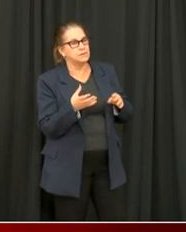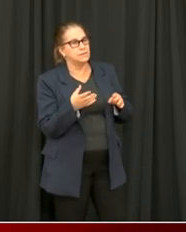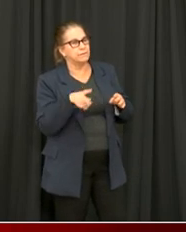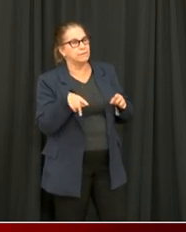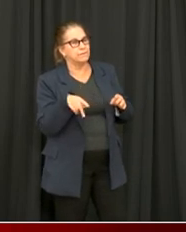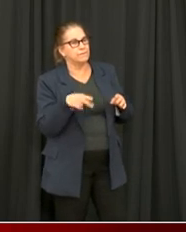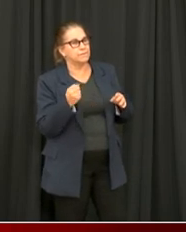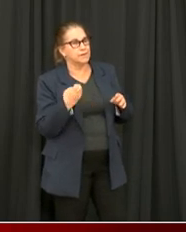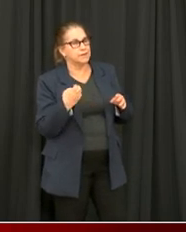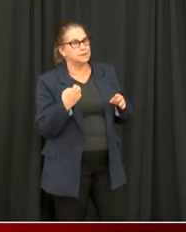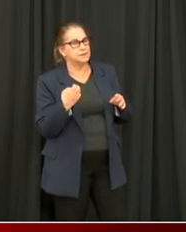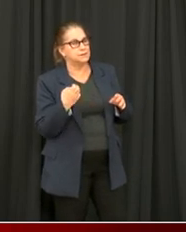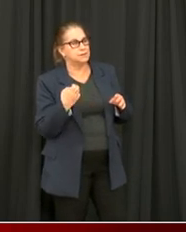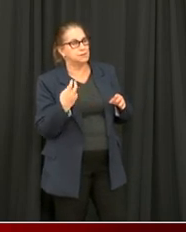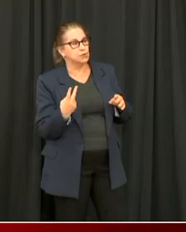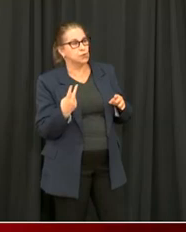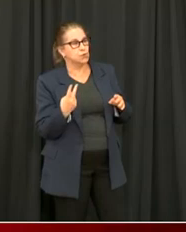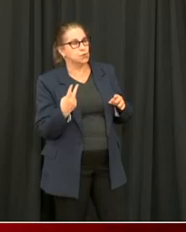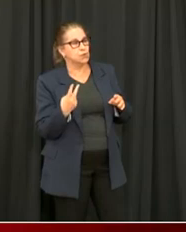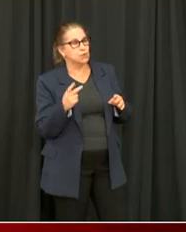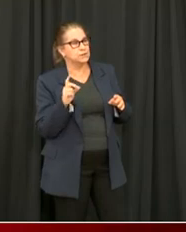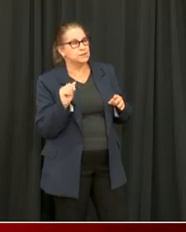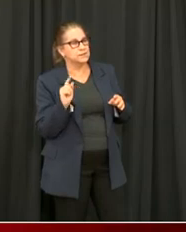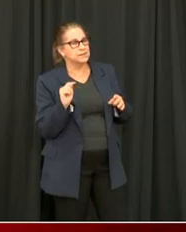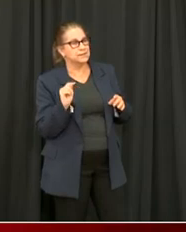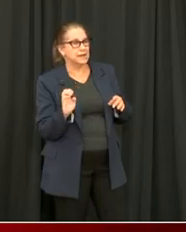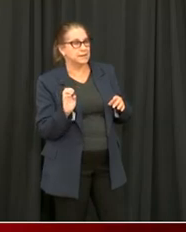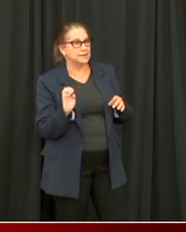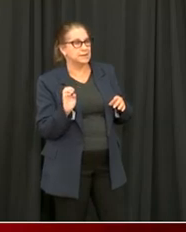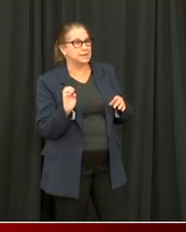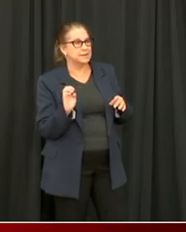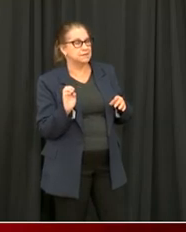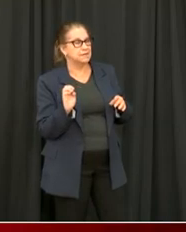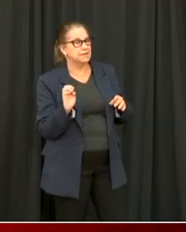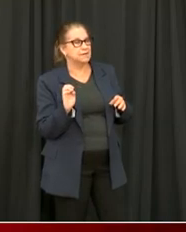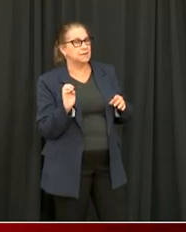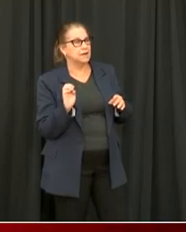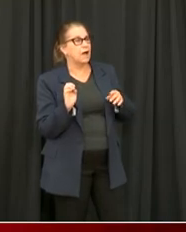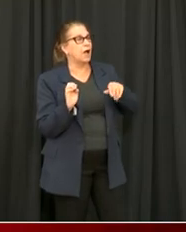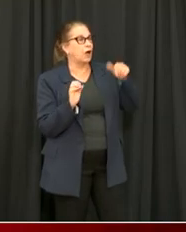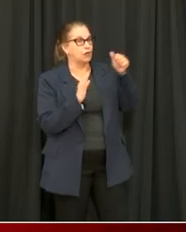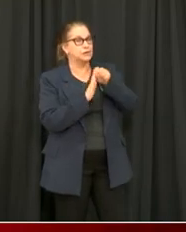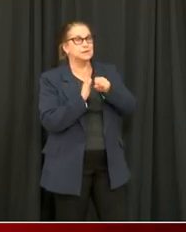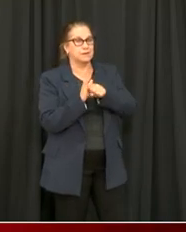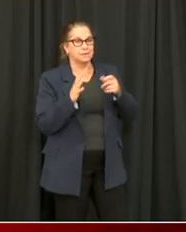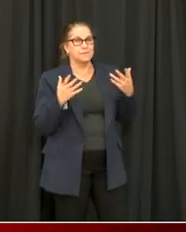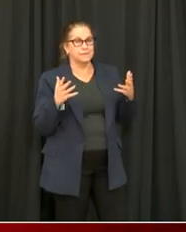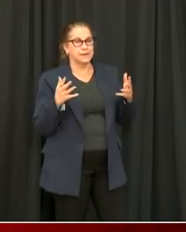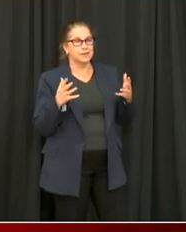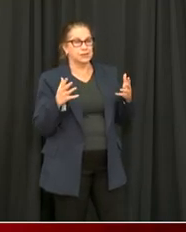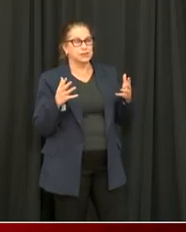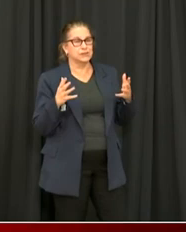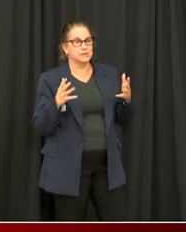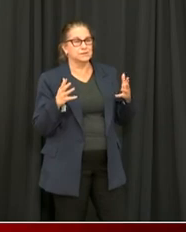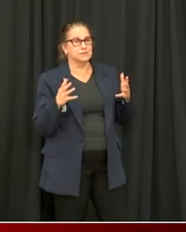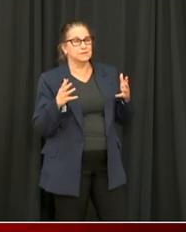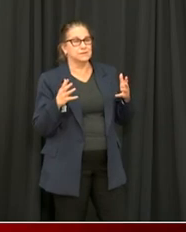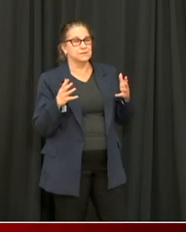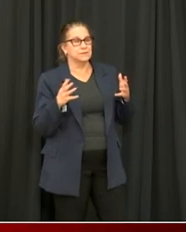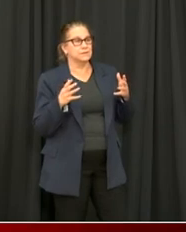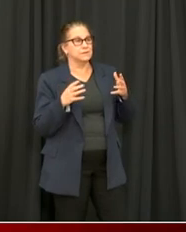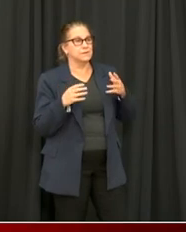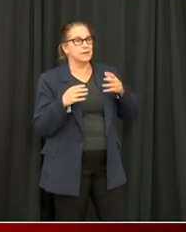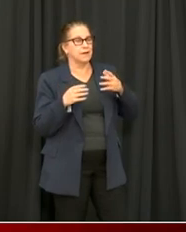Florida, now Texas, regions of the country that initially maybe resisted some of these social distancing efforts. We are now